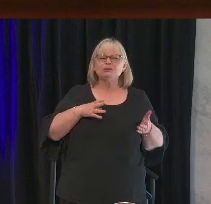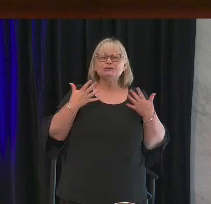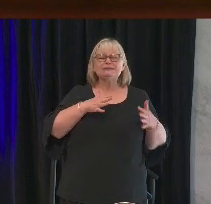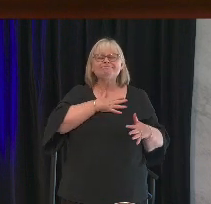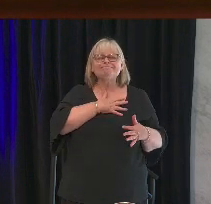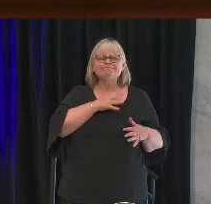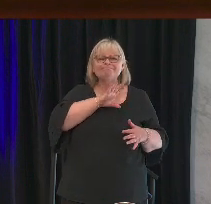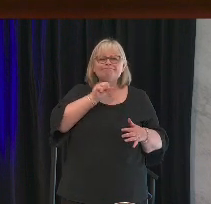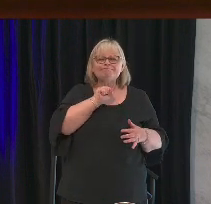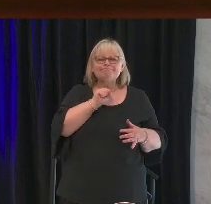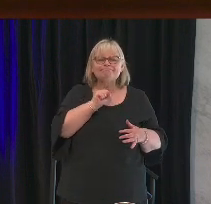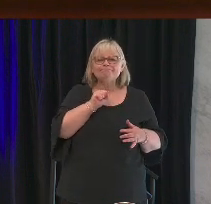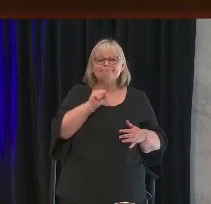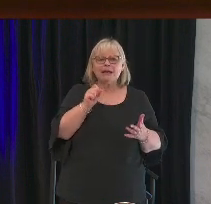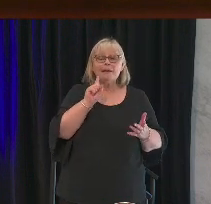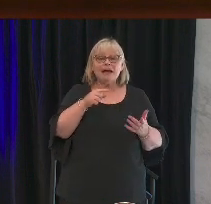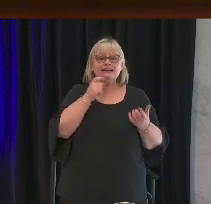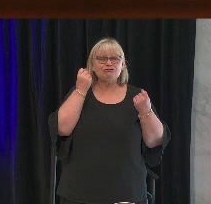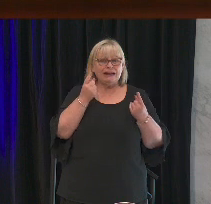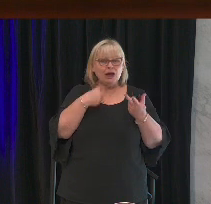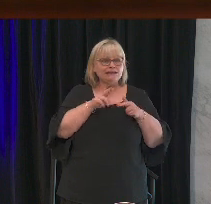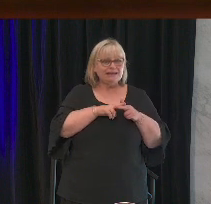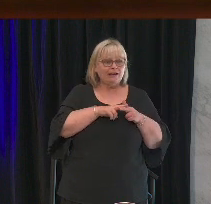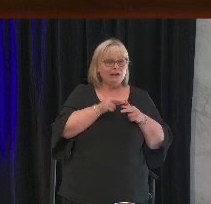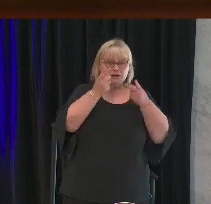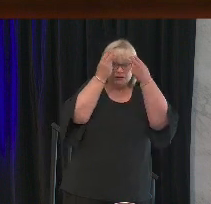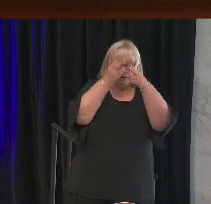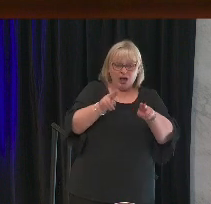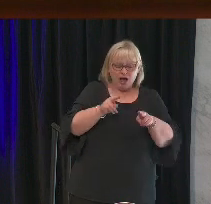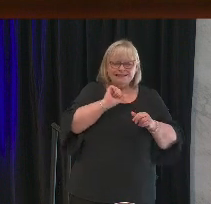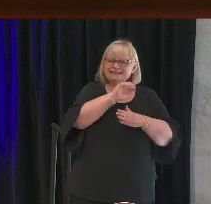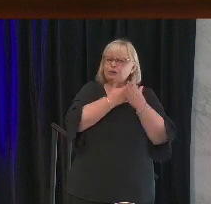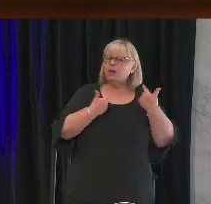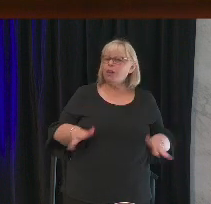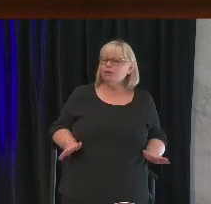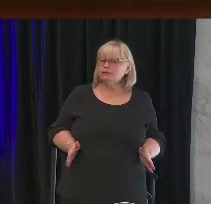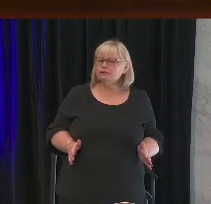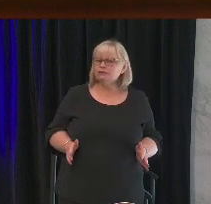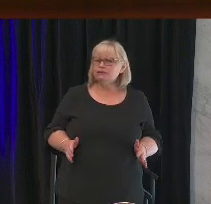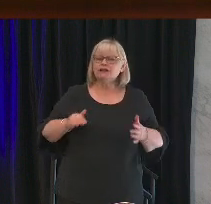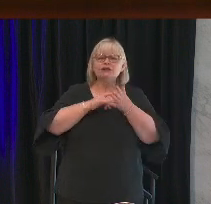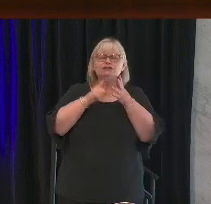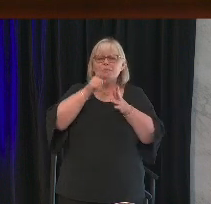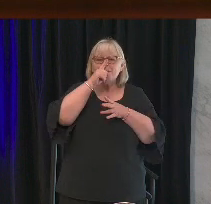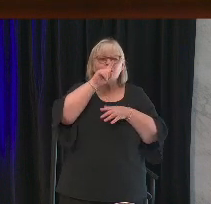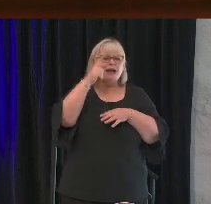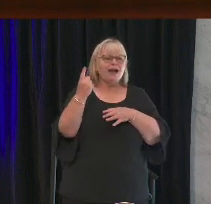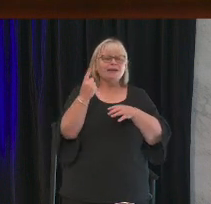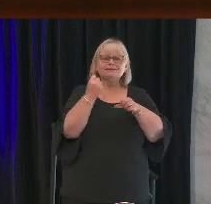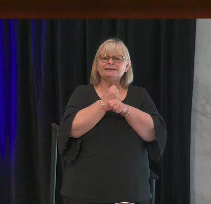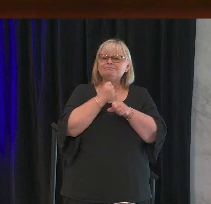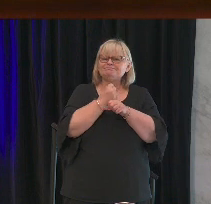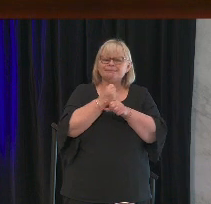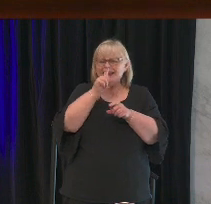painful. But he realised that if he didn't, his story would be lost. And with it would go the chance to make the world a